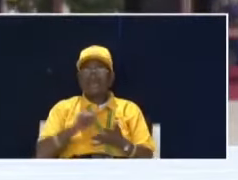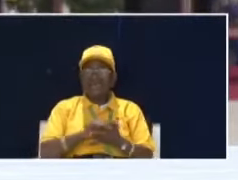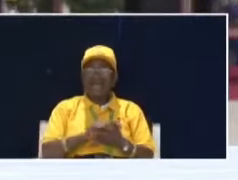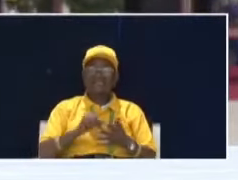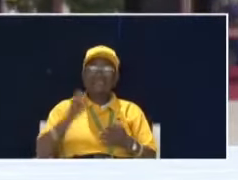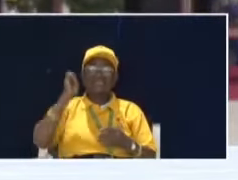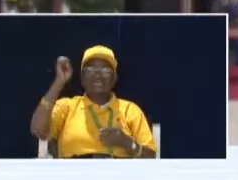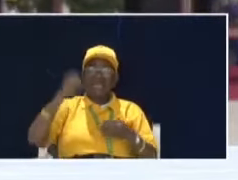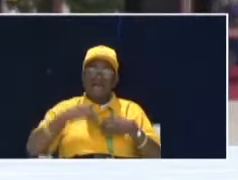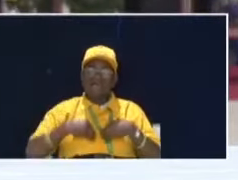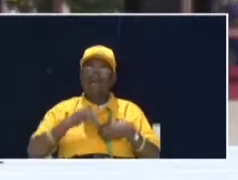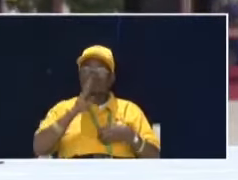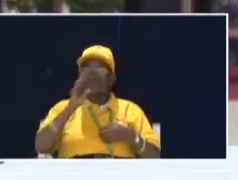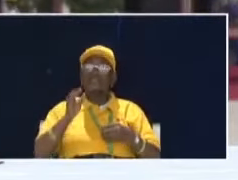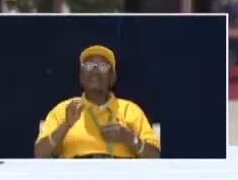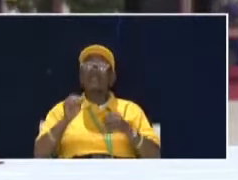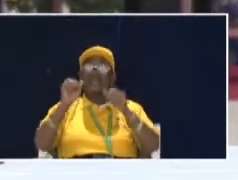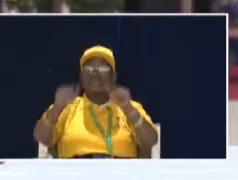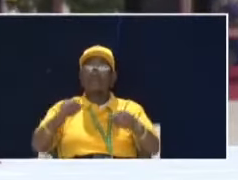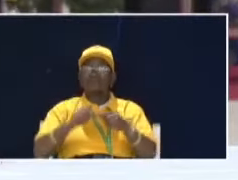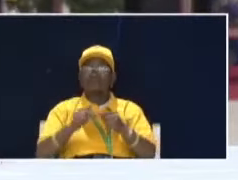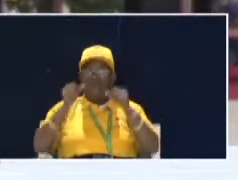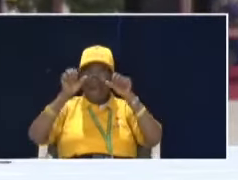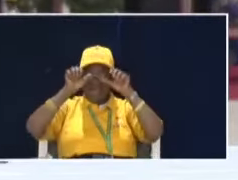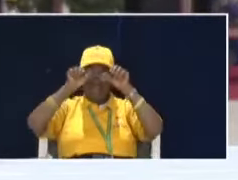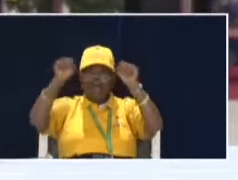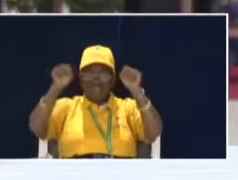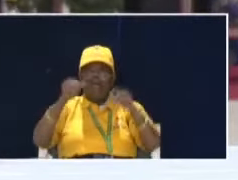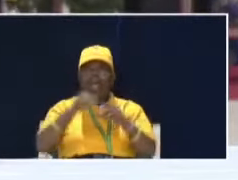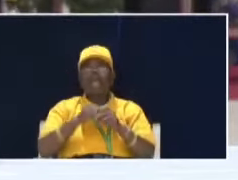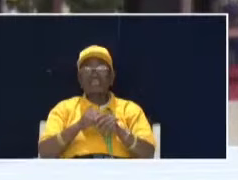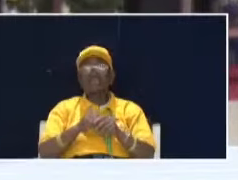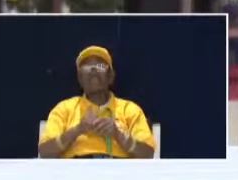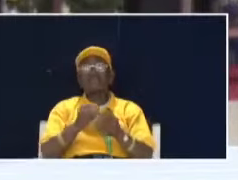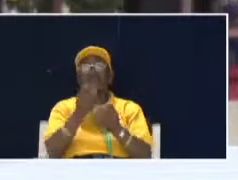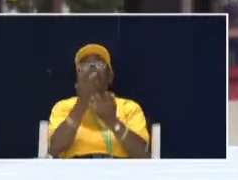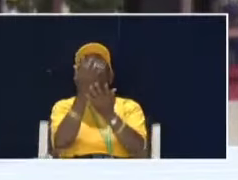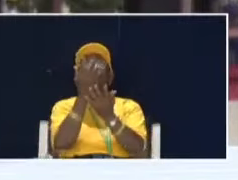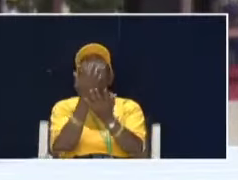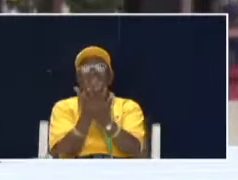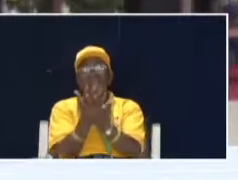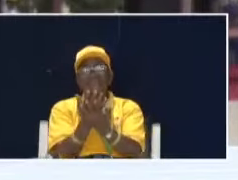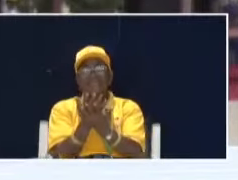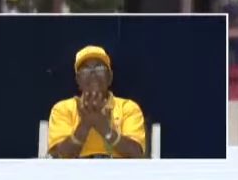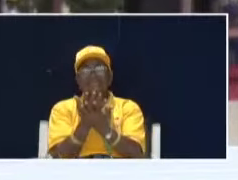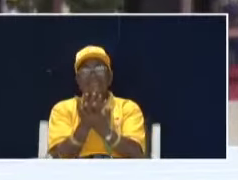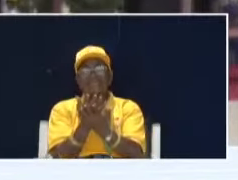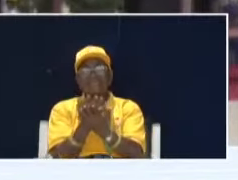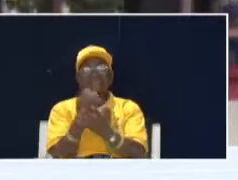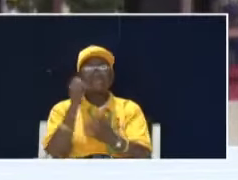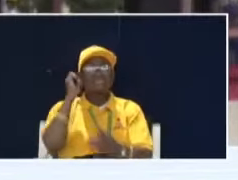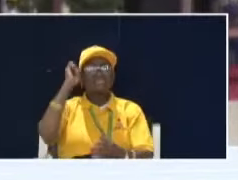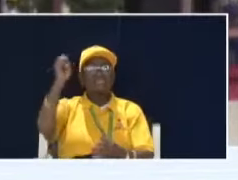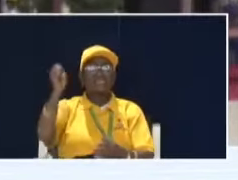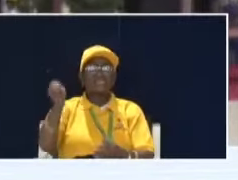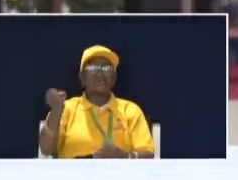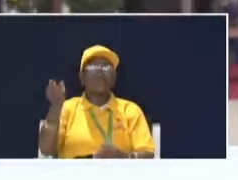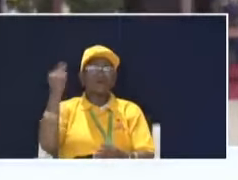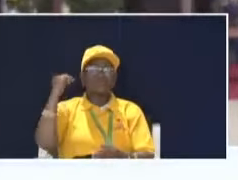to achieve in prison, in slavery, in prison, the one who was supposed to